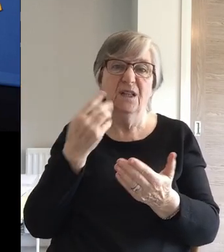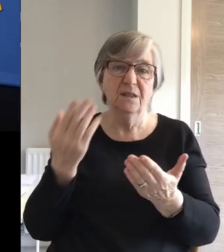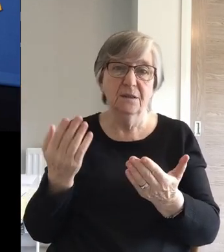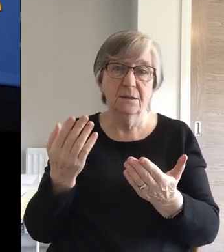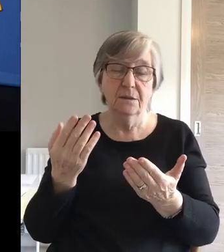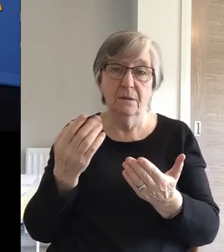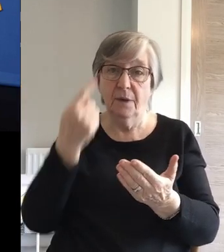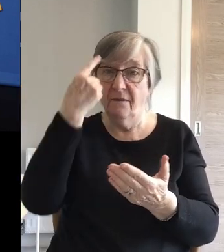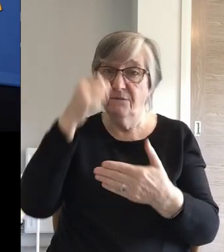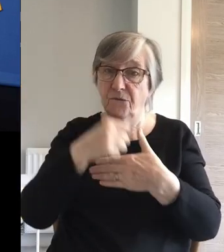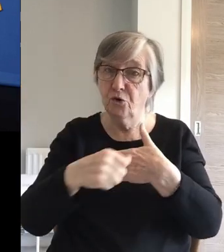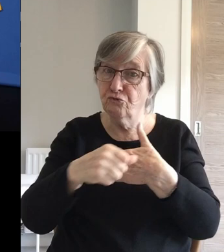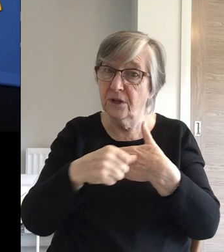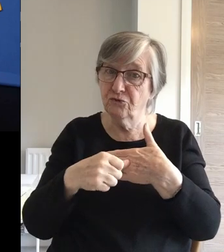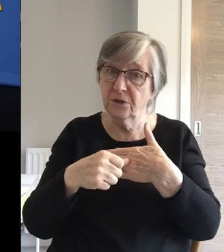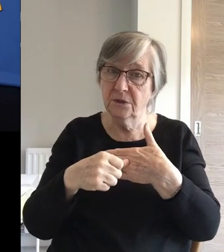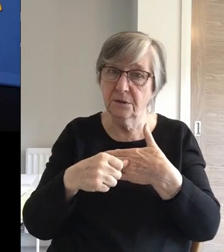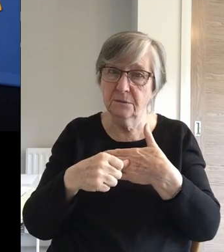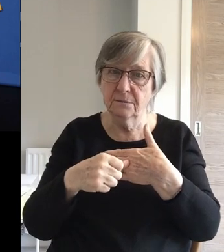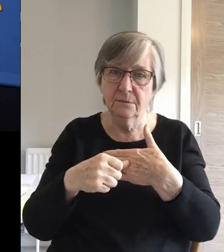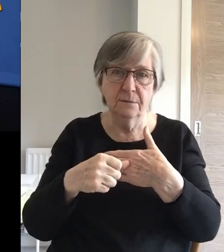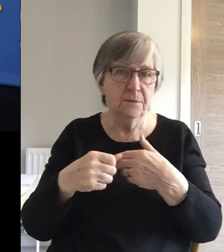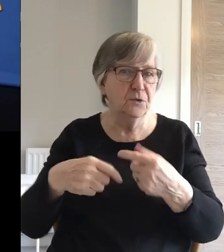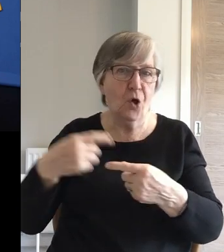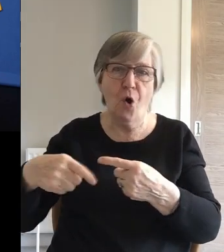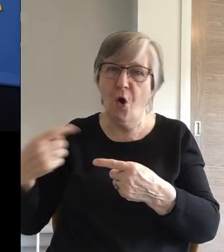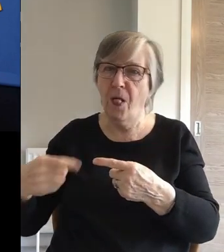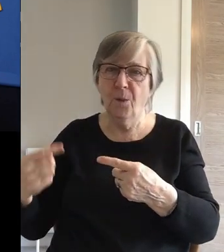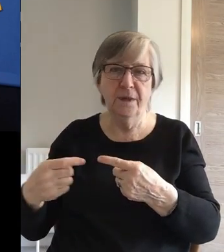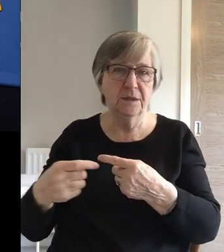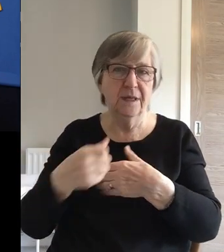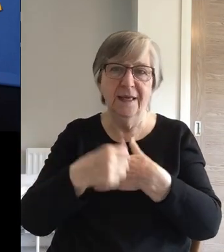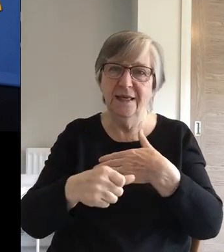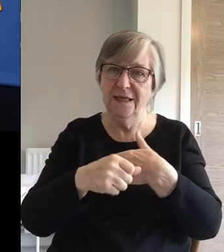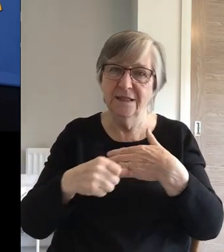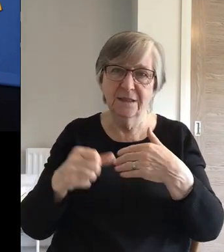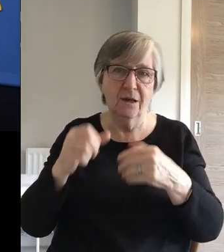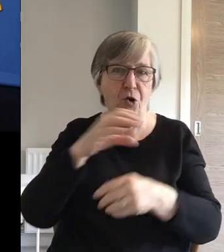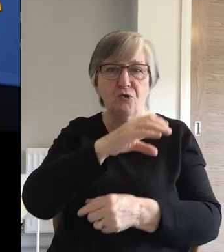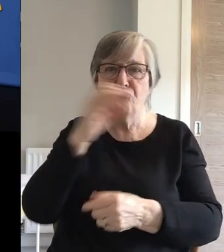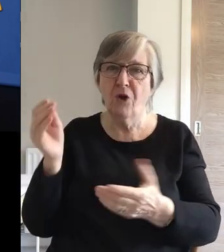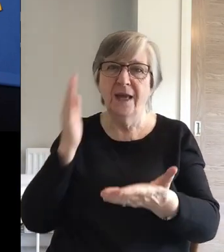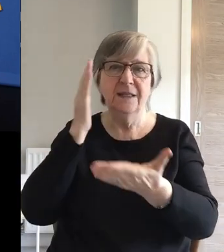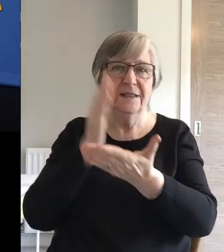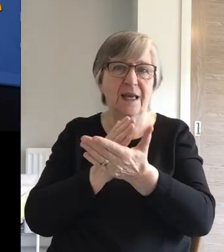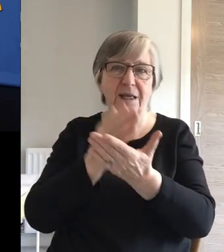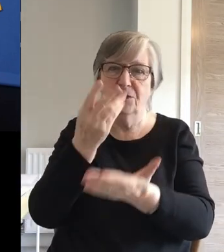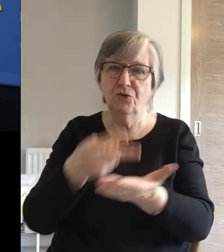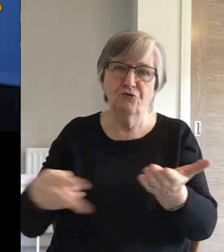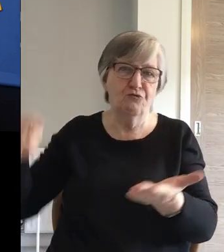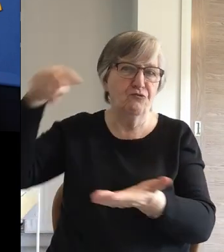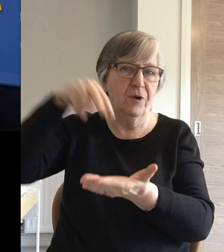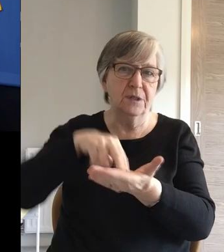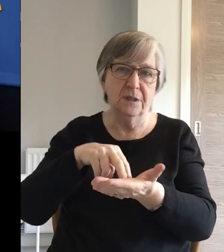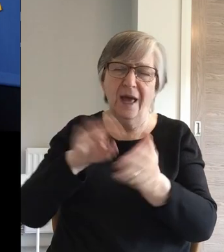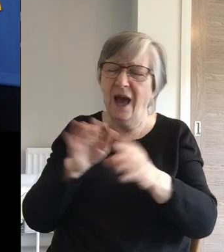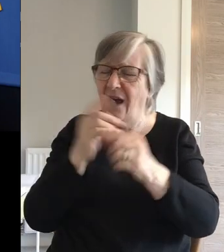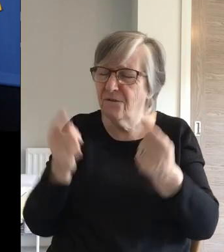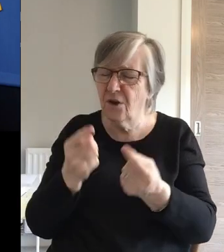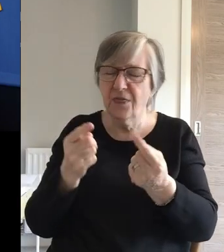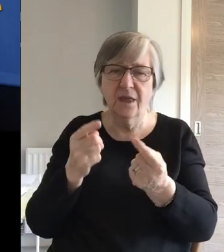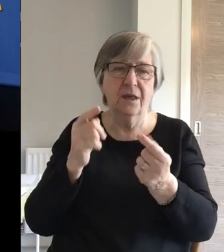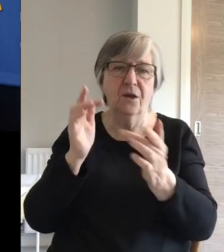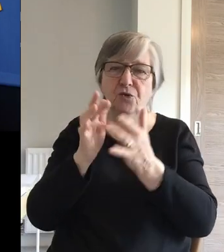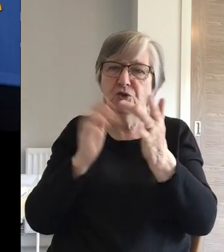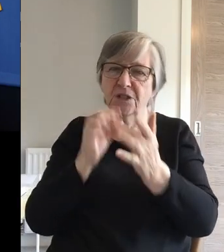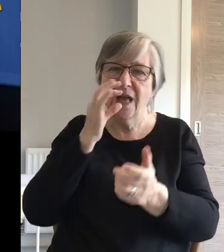But for Christians, it's always Easter. Christ is risen. And all that he calls his followers